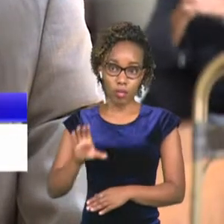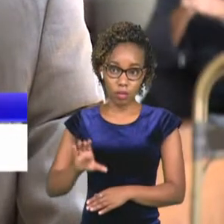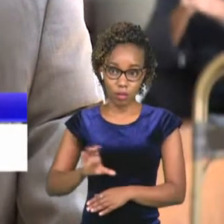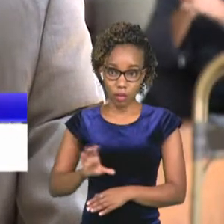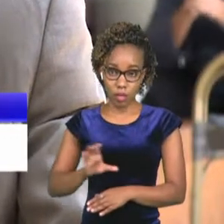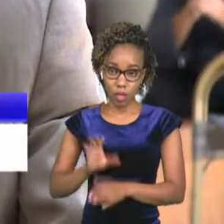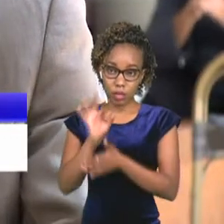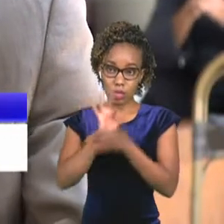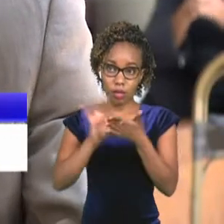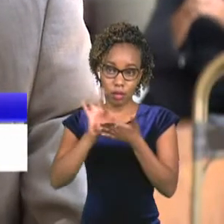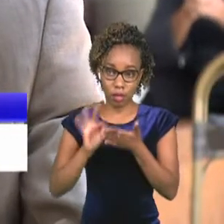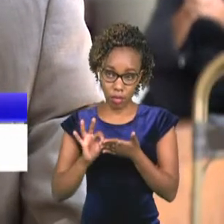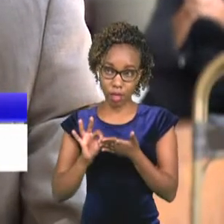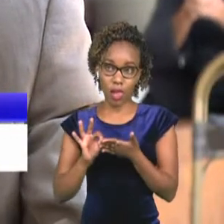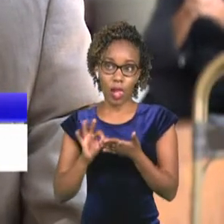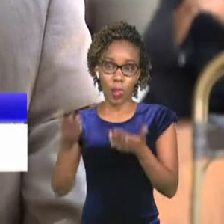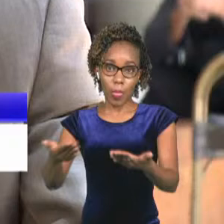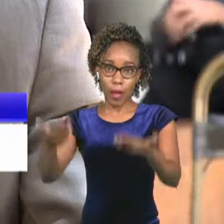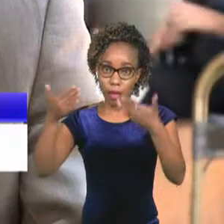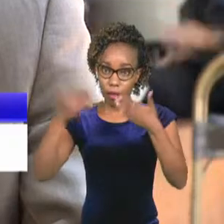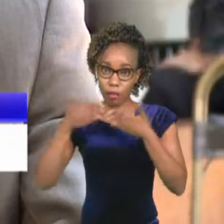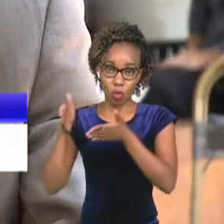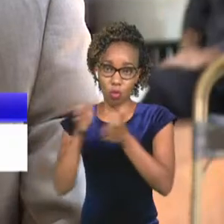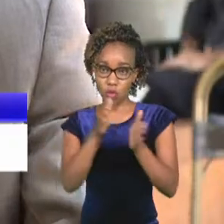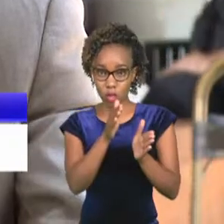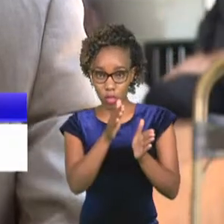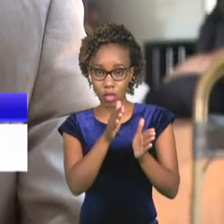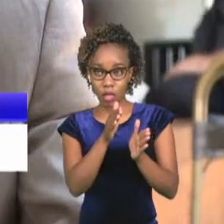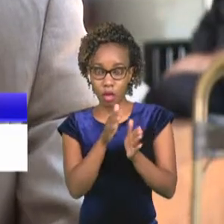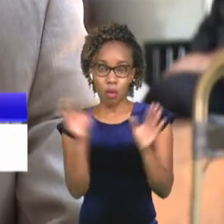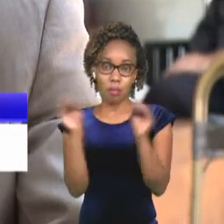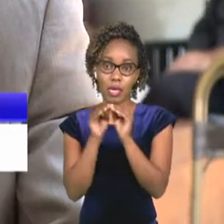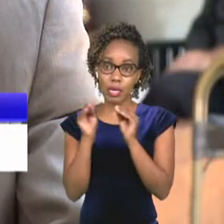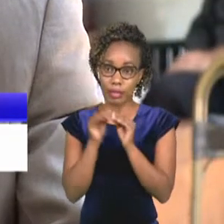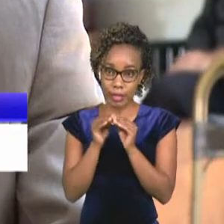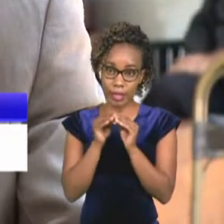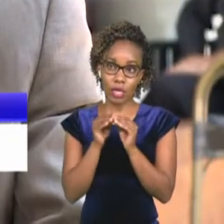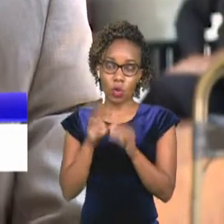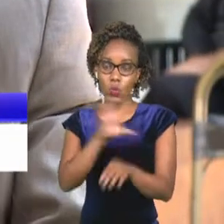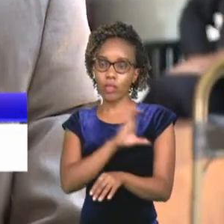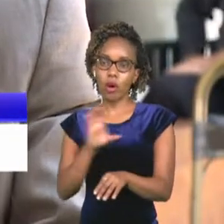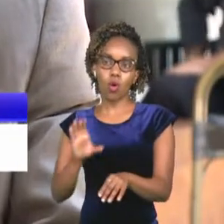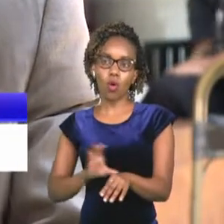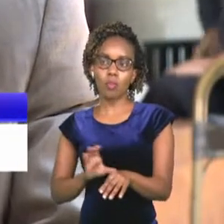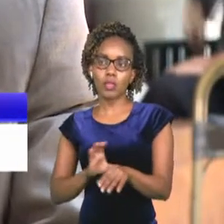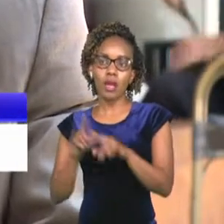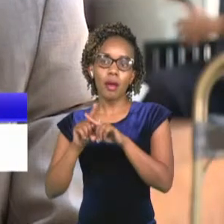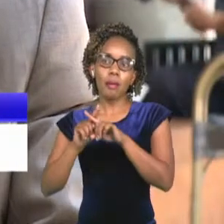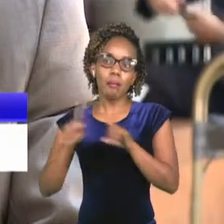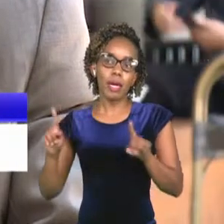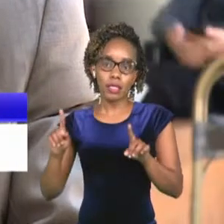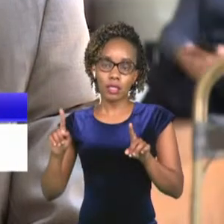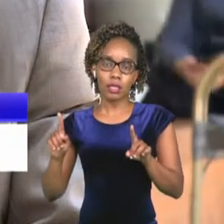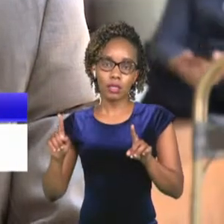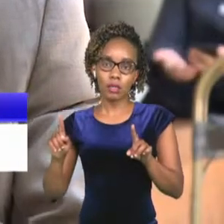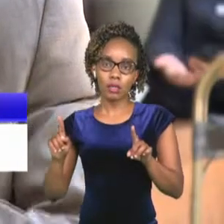the secretariat, and they accorded us actually an opportunity to be able to meet with the steering committee. But given the kind